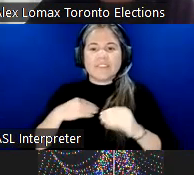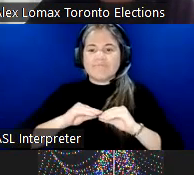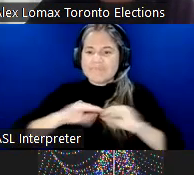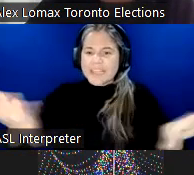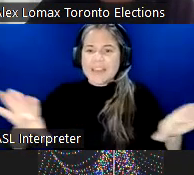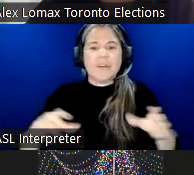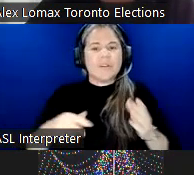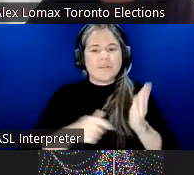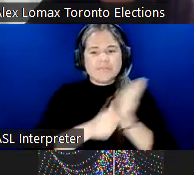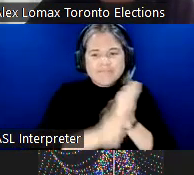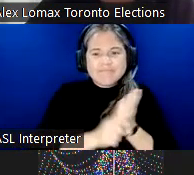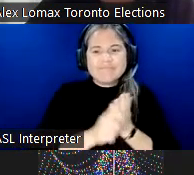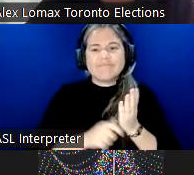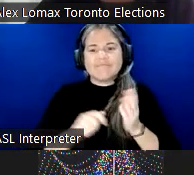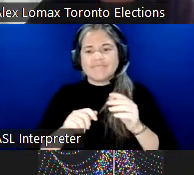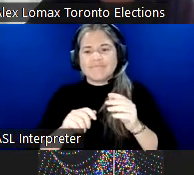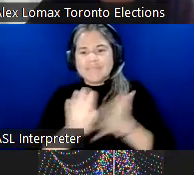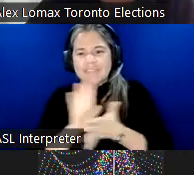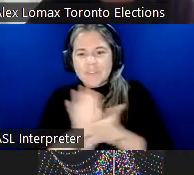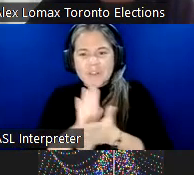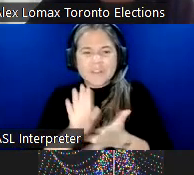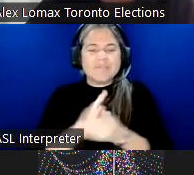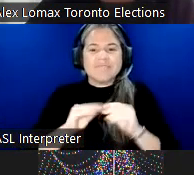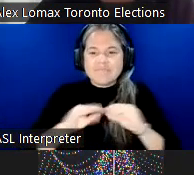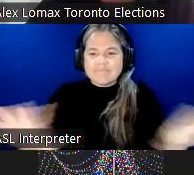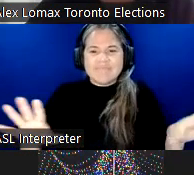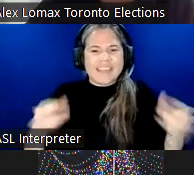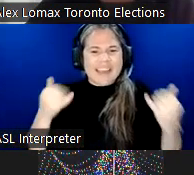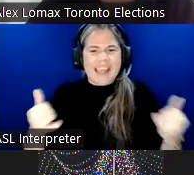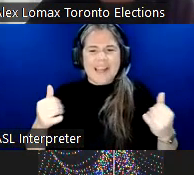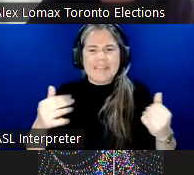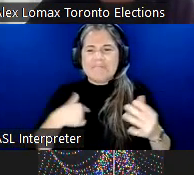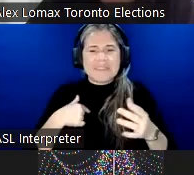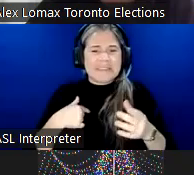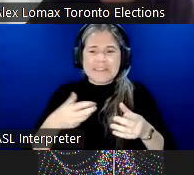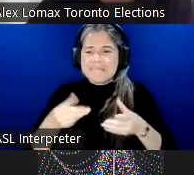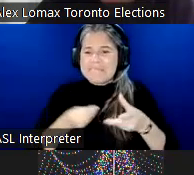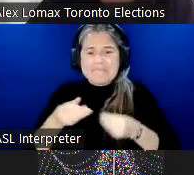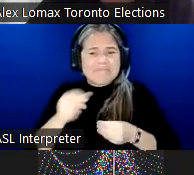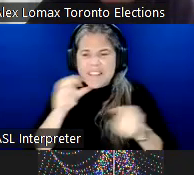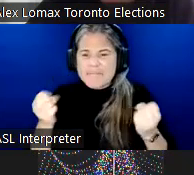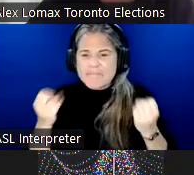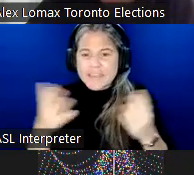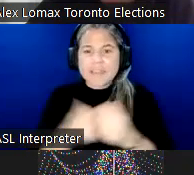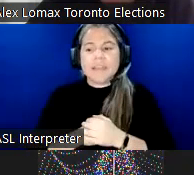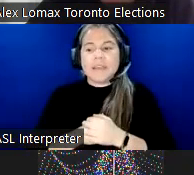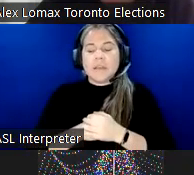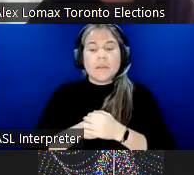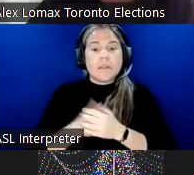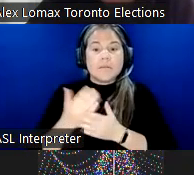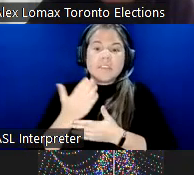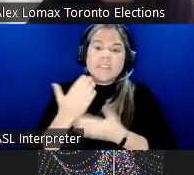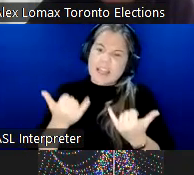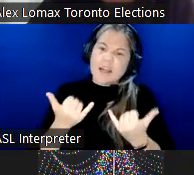that we are not using so much paper, but some people who don't access the